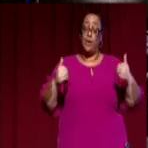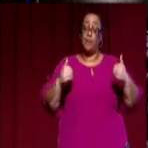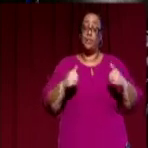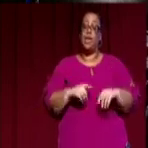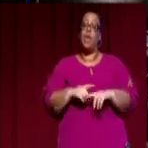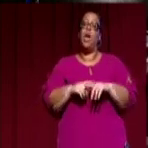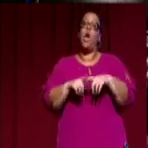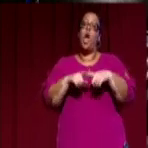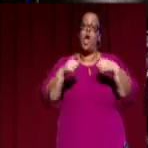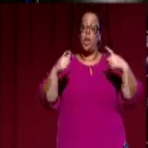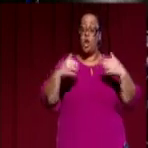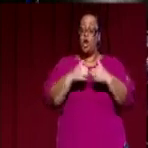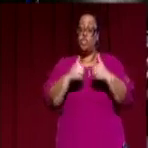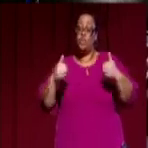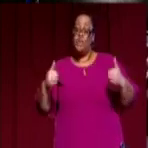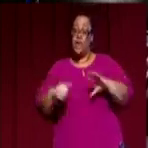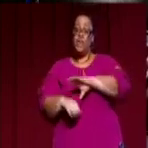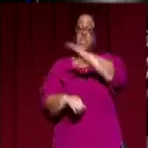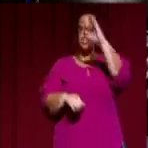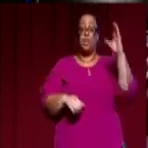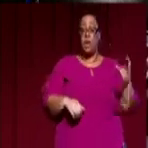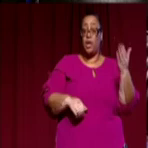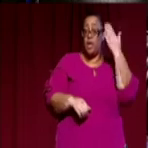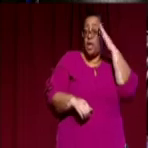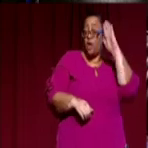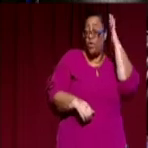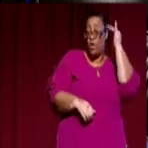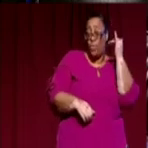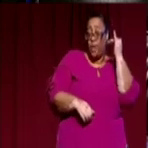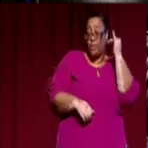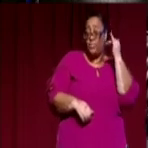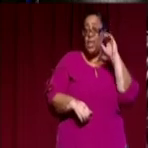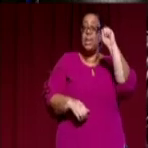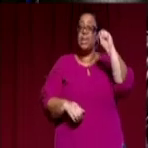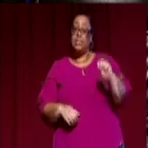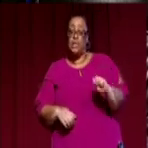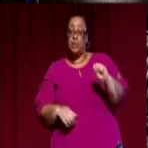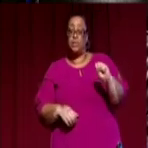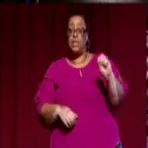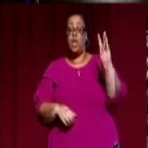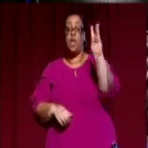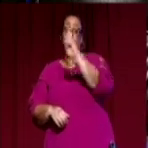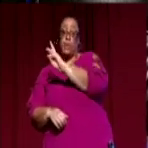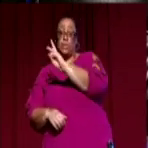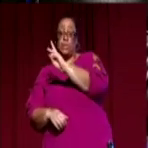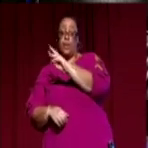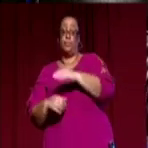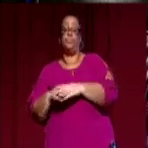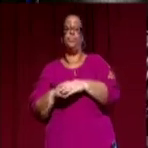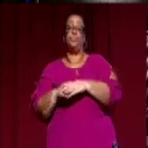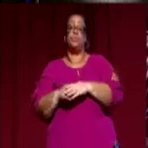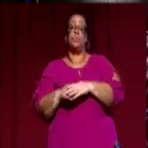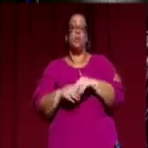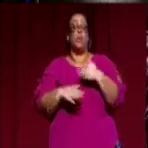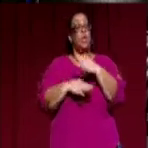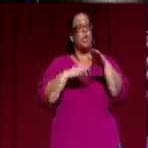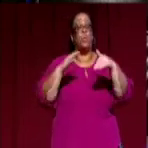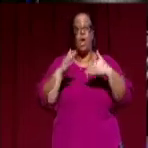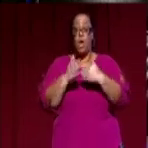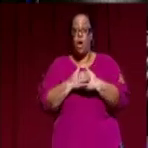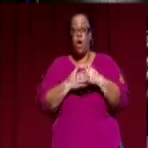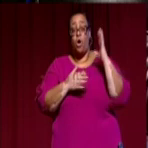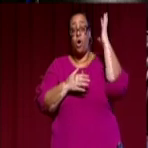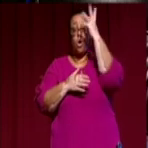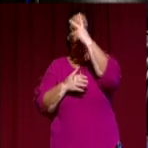divide in the city of Chicago, and I don't know why, is South Side, West Side. And we're all